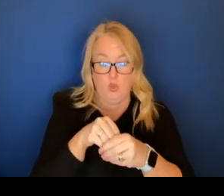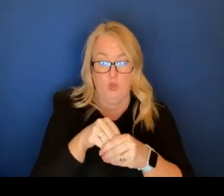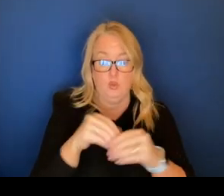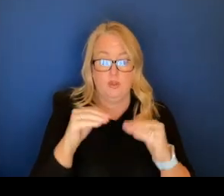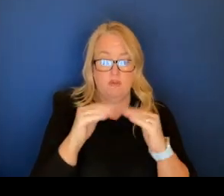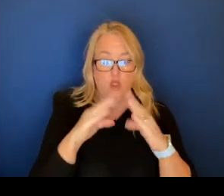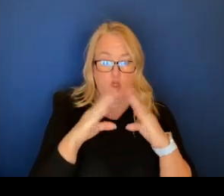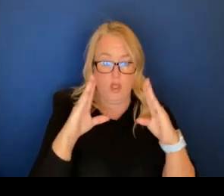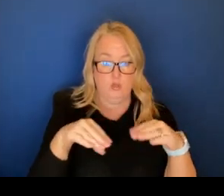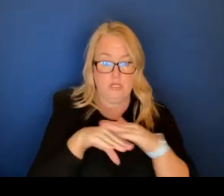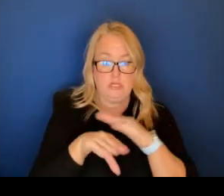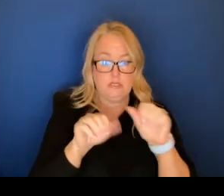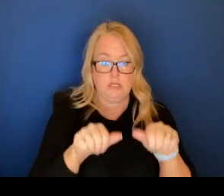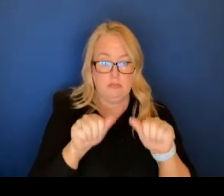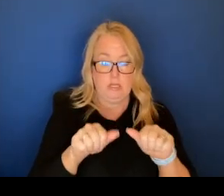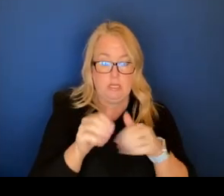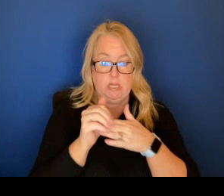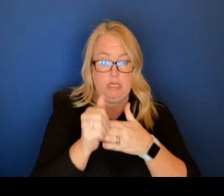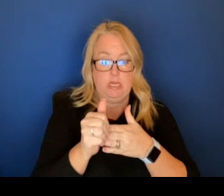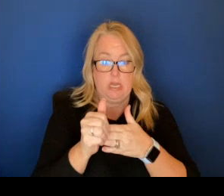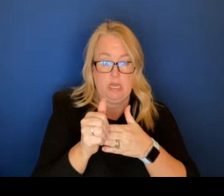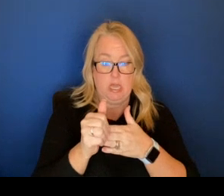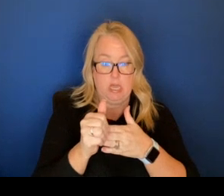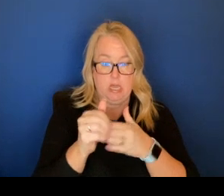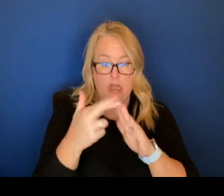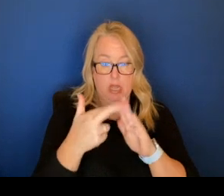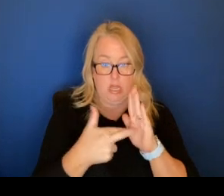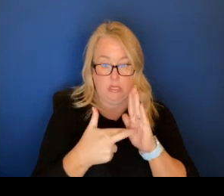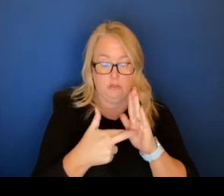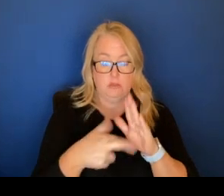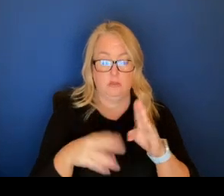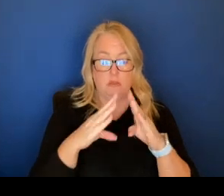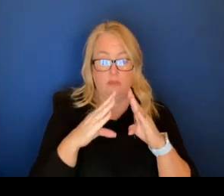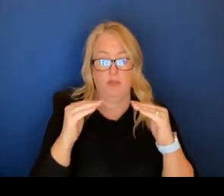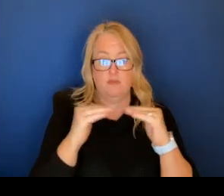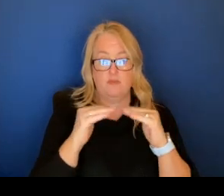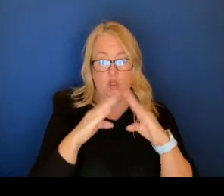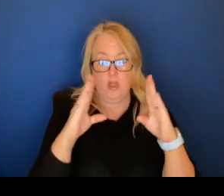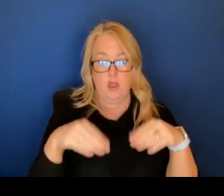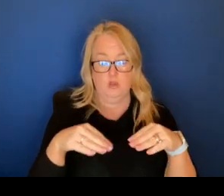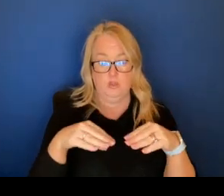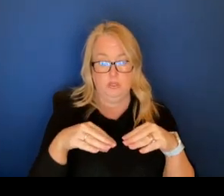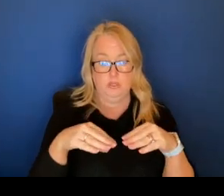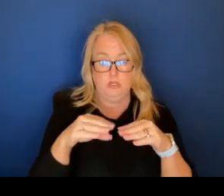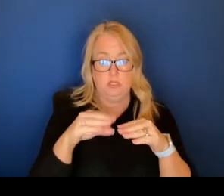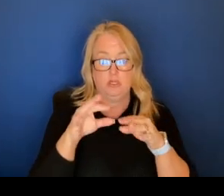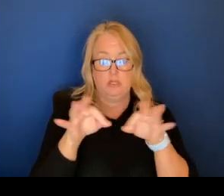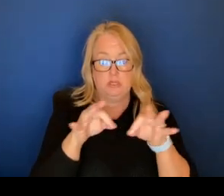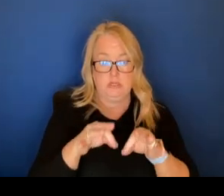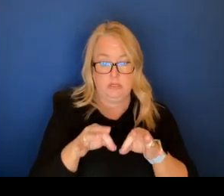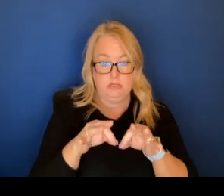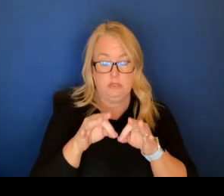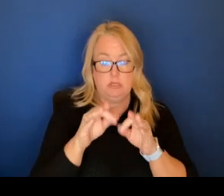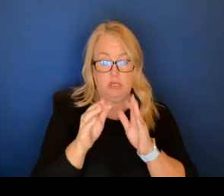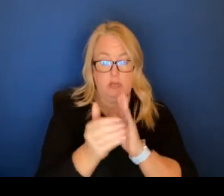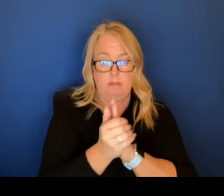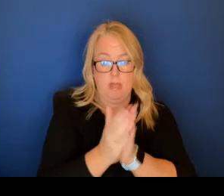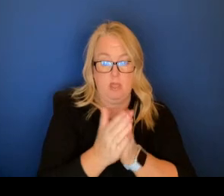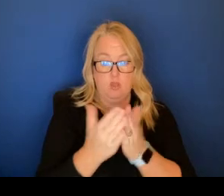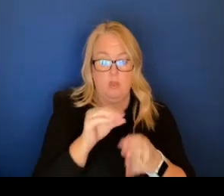Housing Accessibility Guidelines, the Fair Housing Act Design Manual, and the Participant